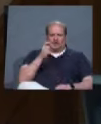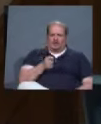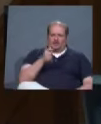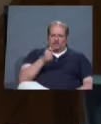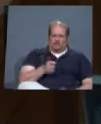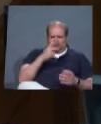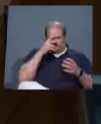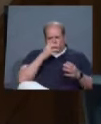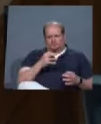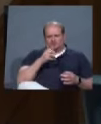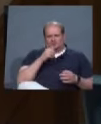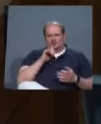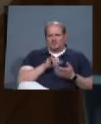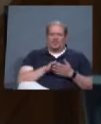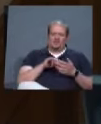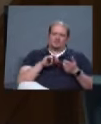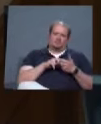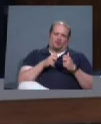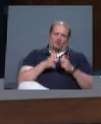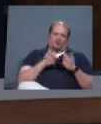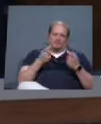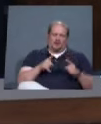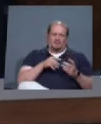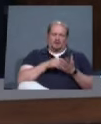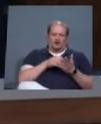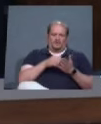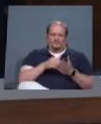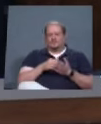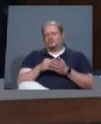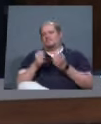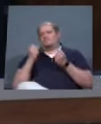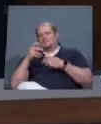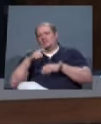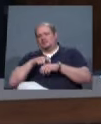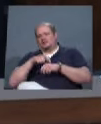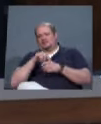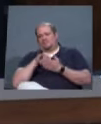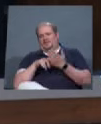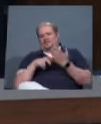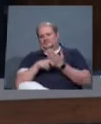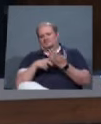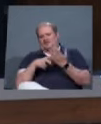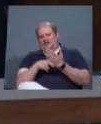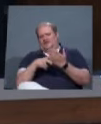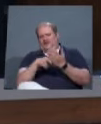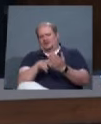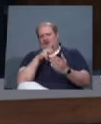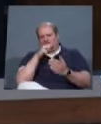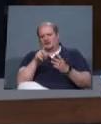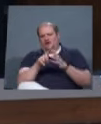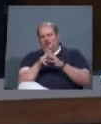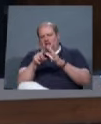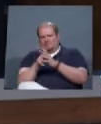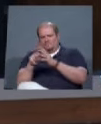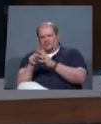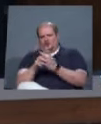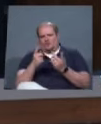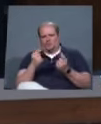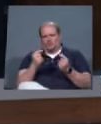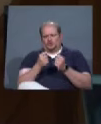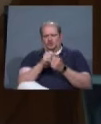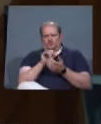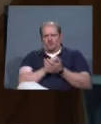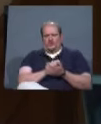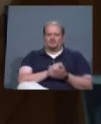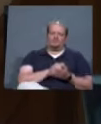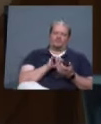not an uncommon problem. My last question, the many times that he's been cited and he did not appear, what do you do with that?